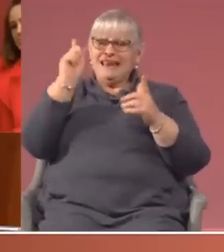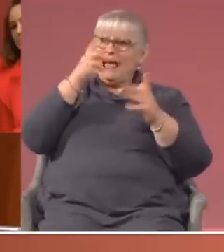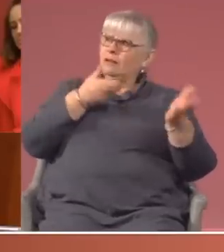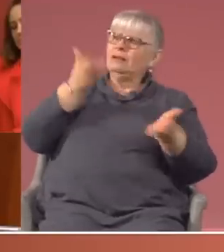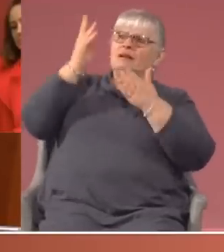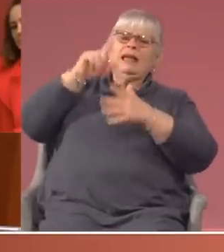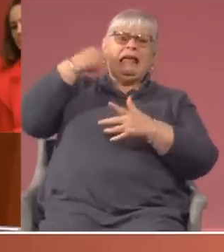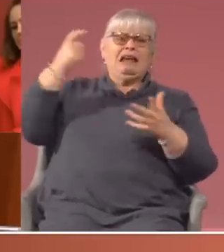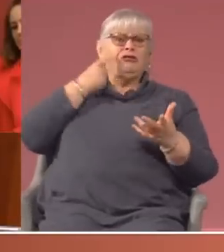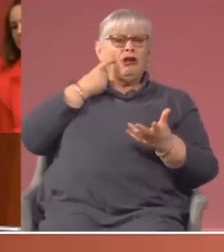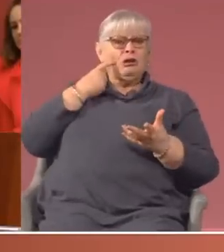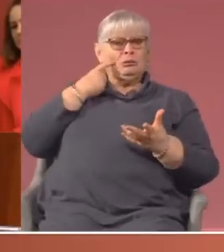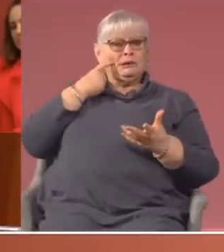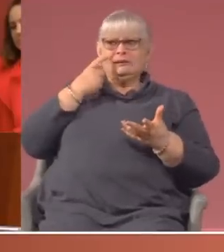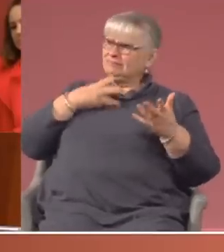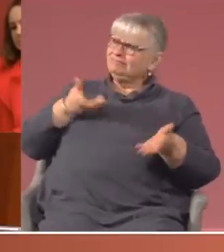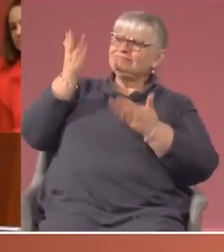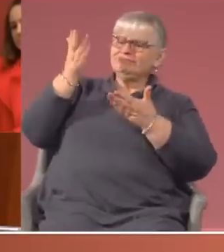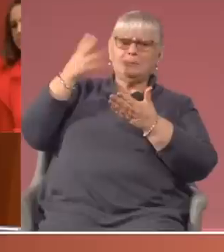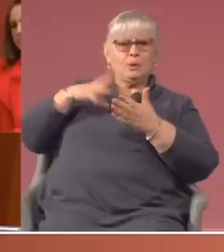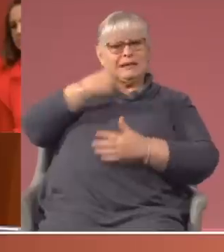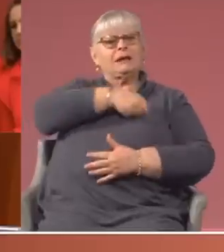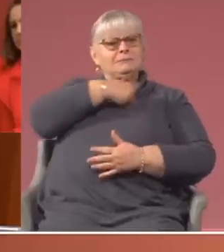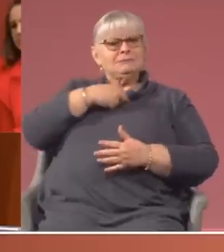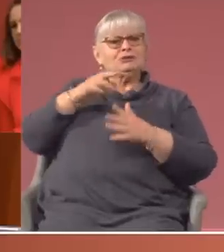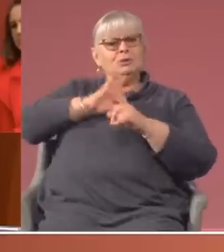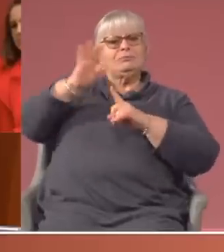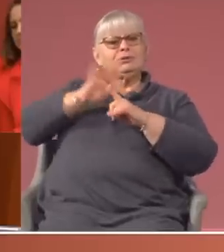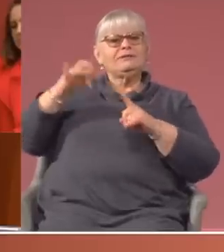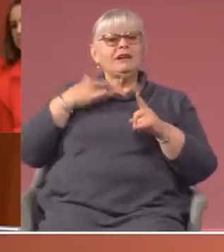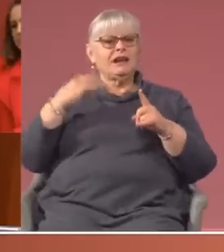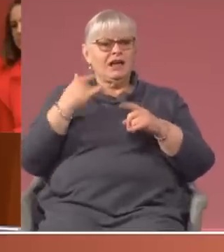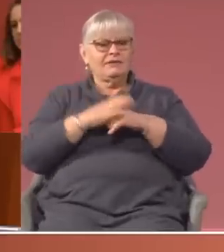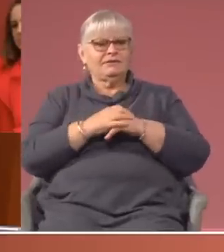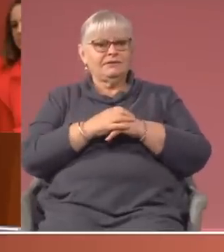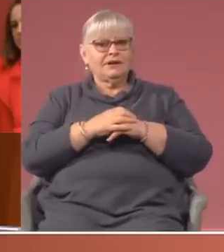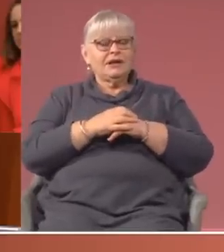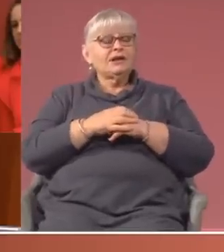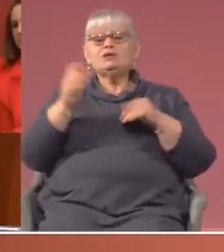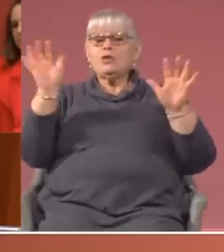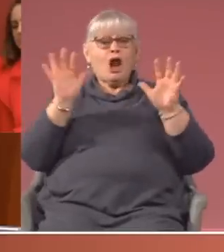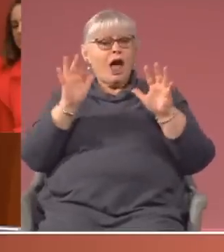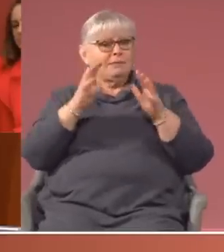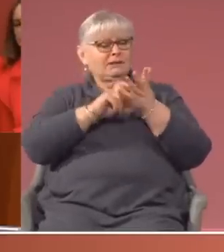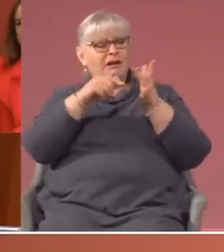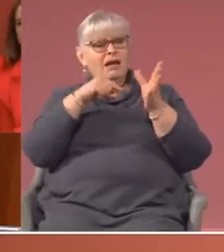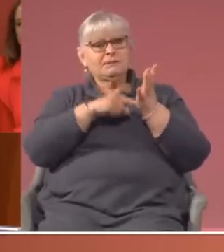and commitment to building a better future. Today, the systems that sustain life on Earth are at the brink of